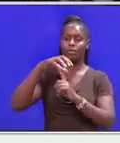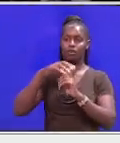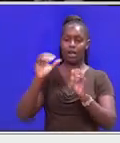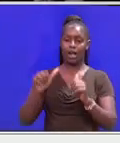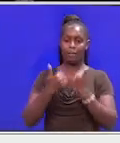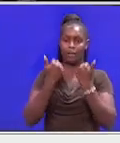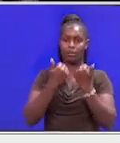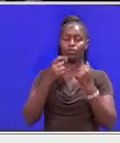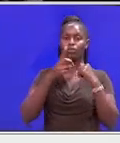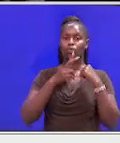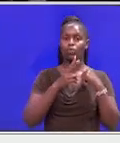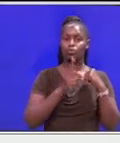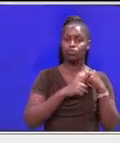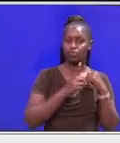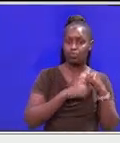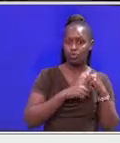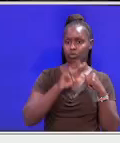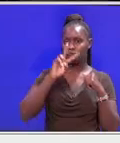on June